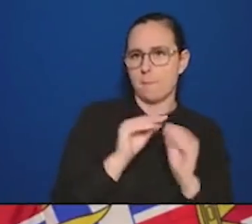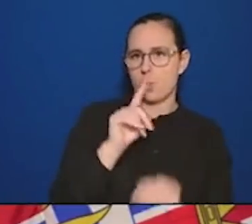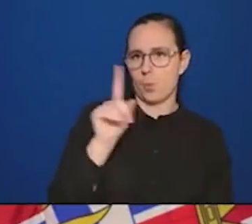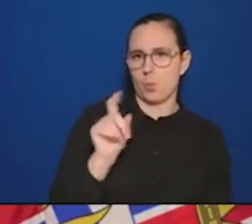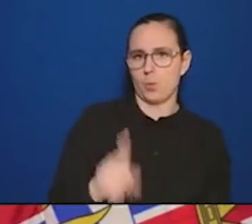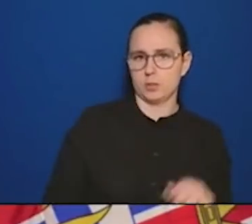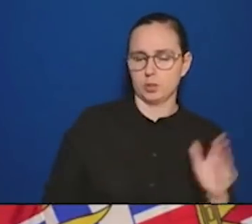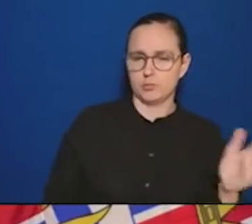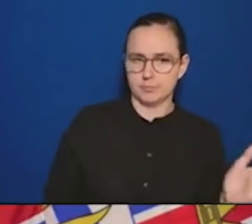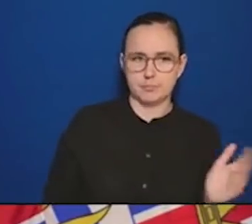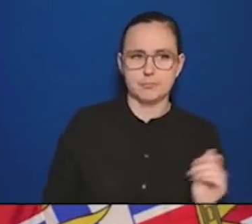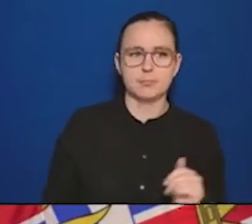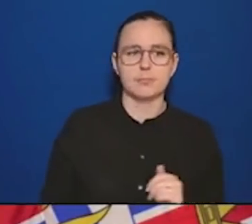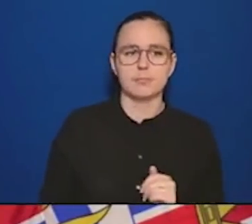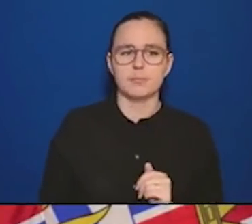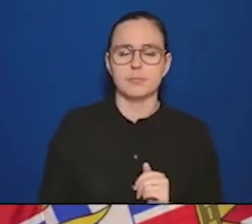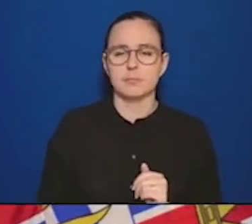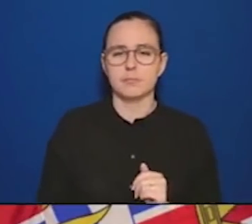News.